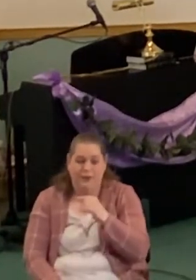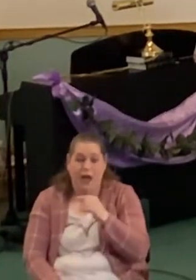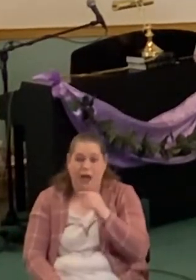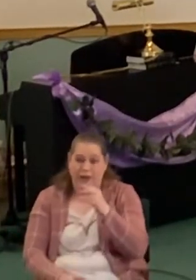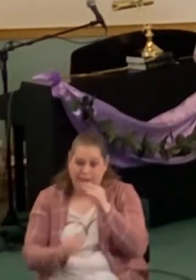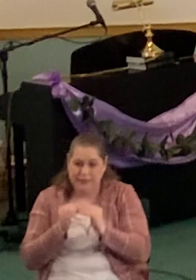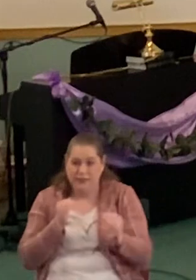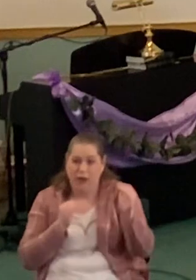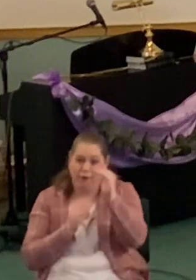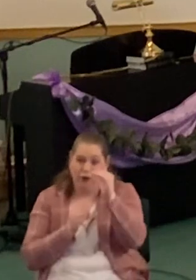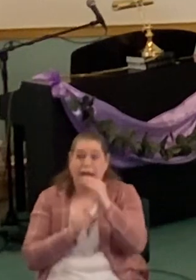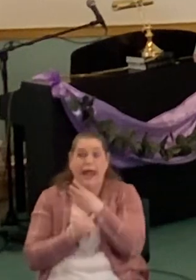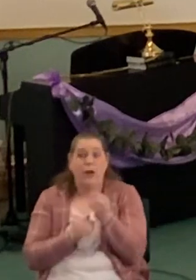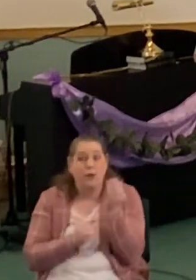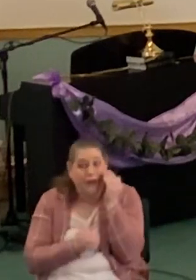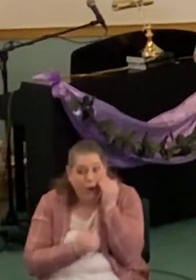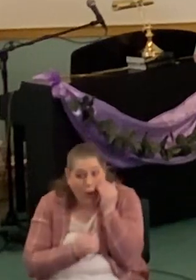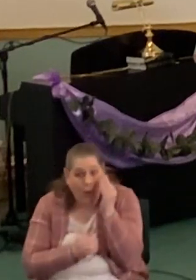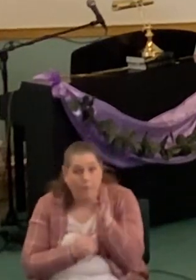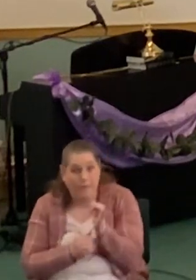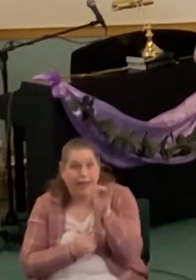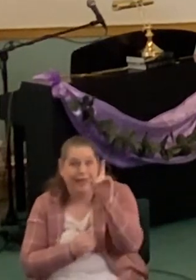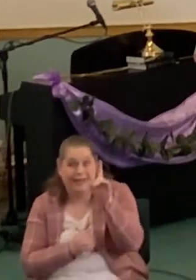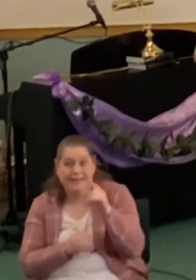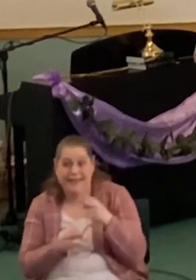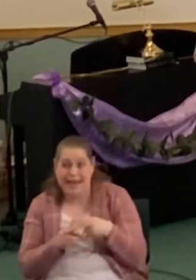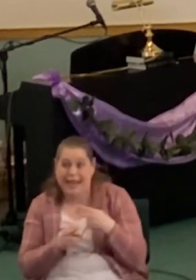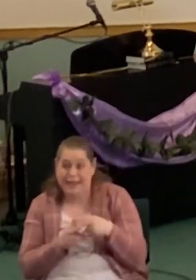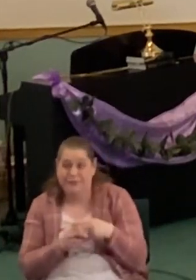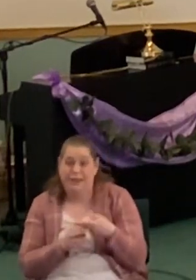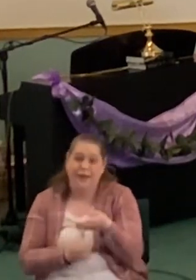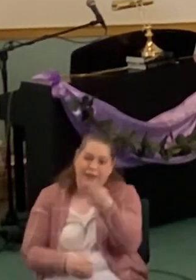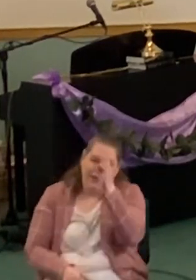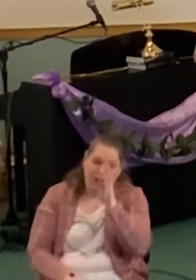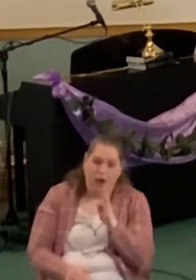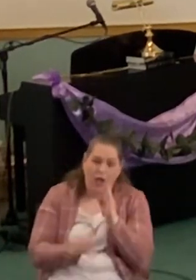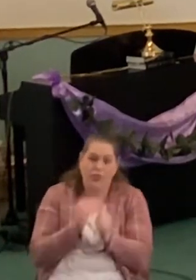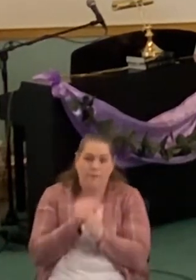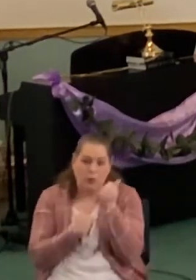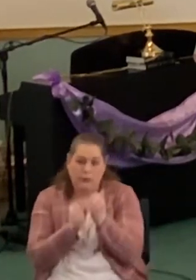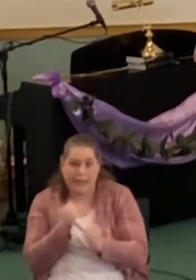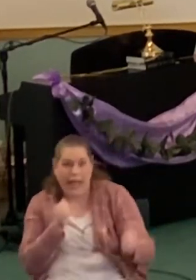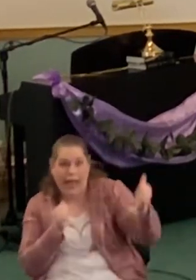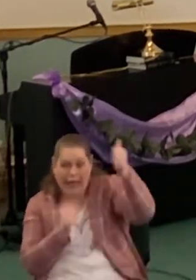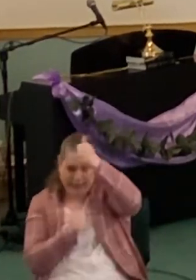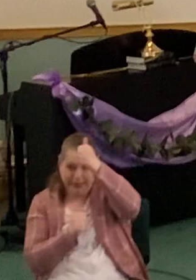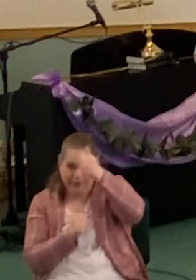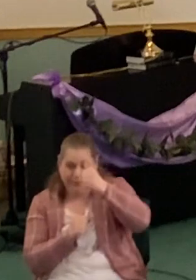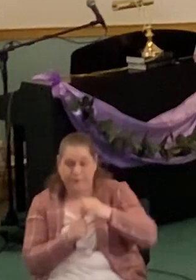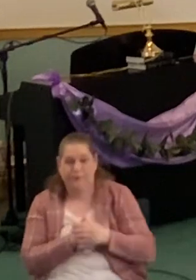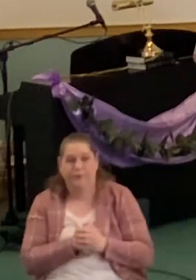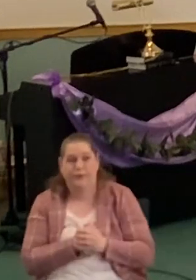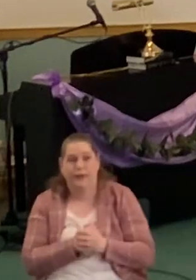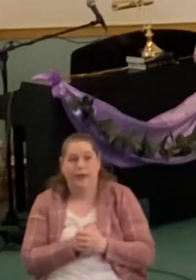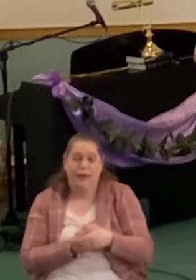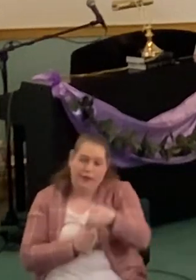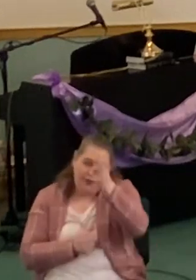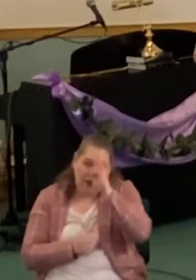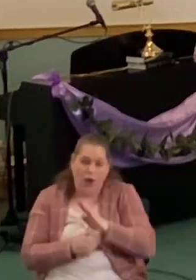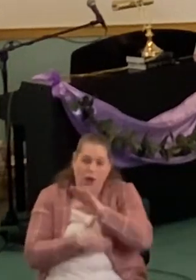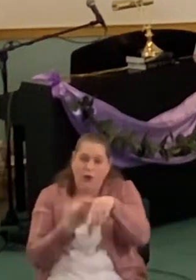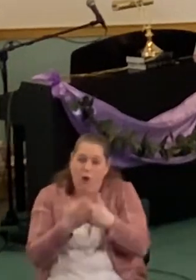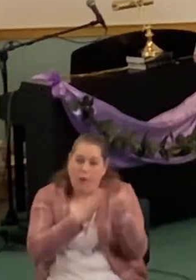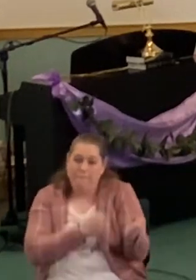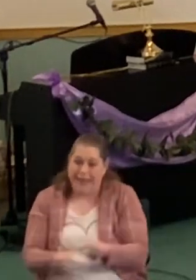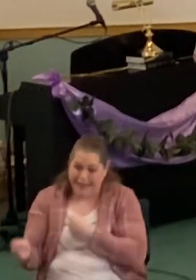God's names that he is sovereign. Genesis 14, God is called God the Most High. Genesis 17, he's called God